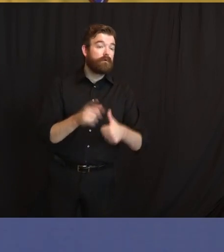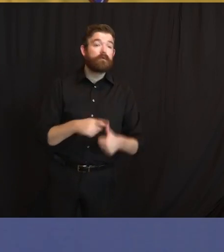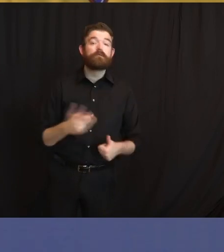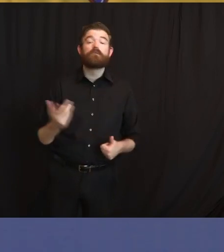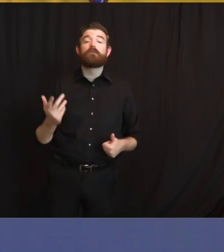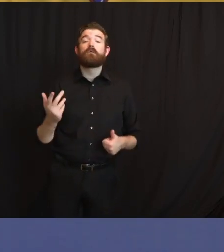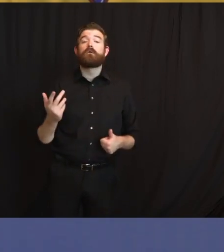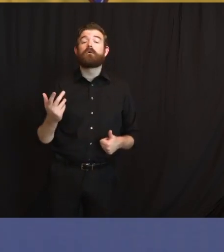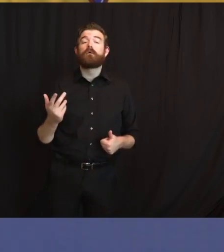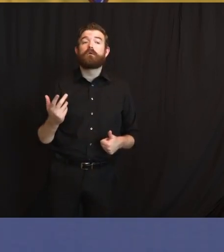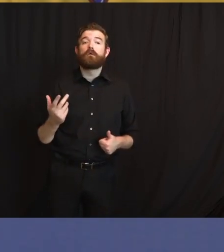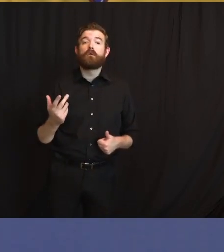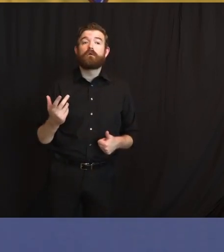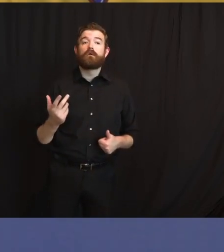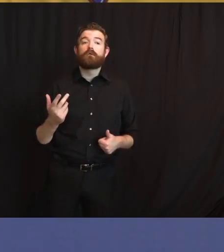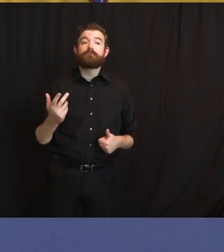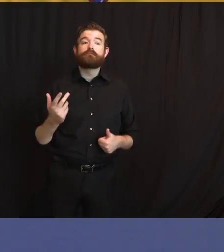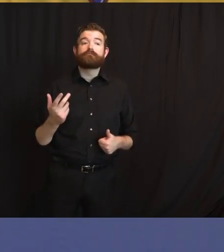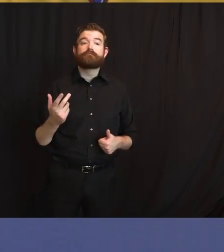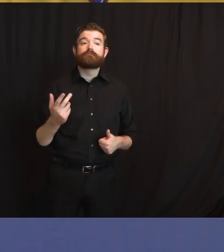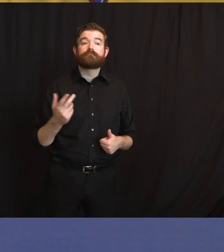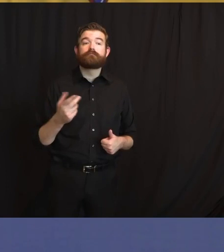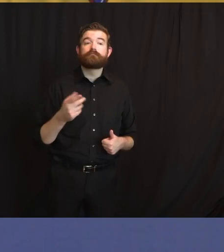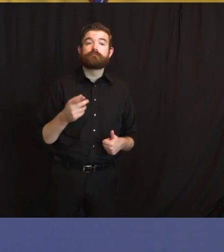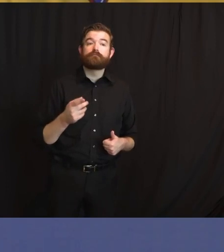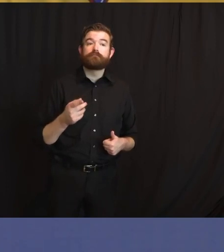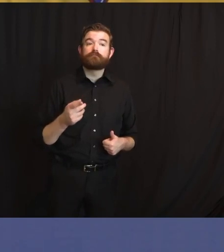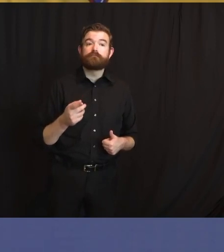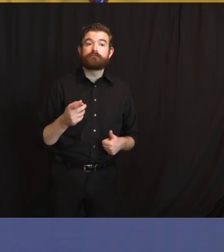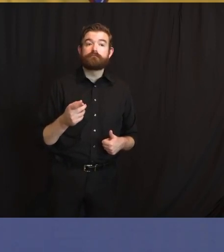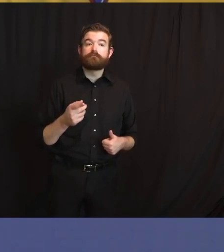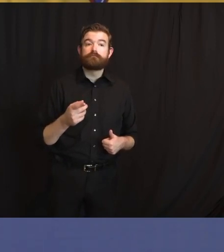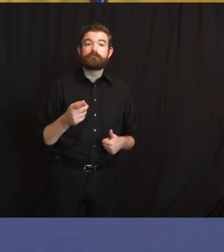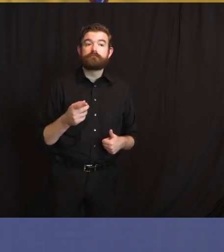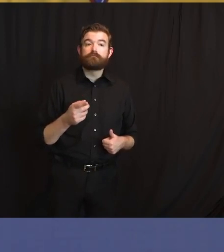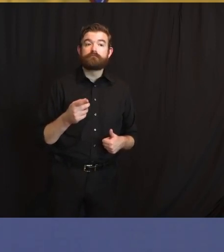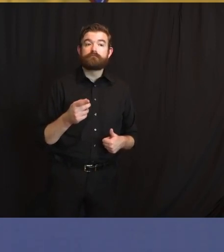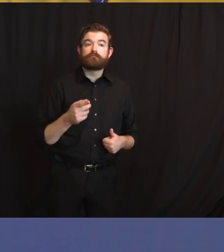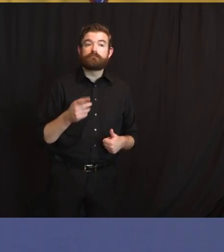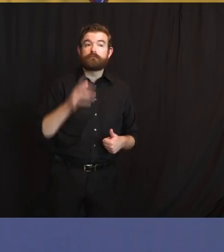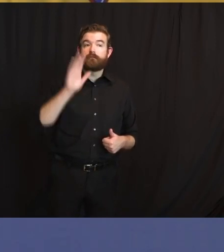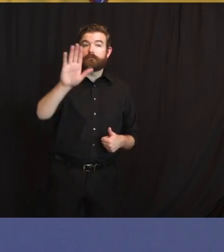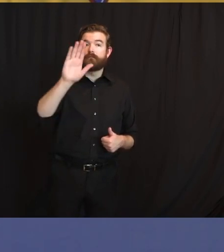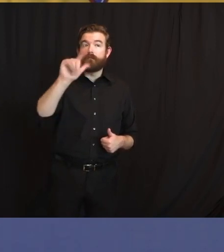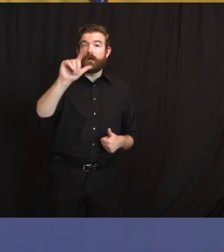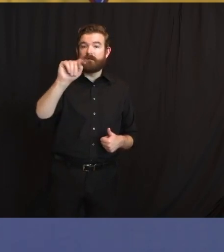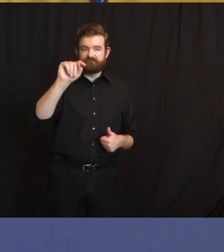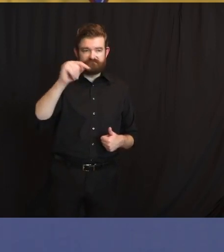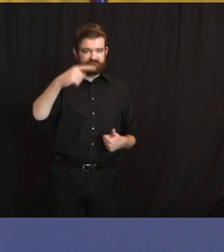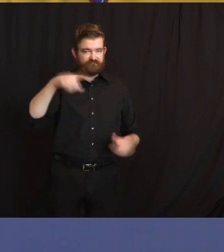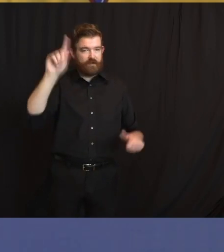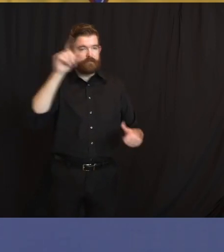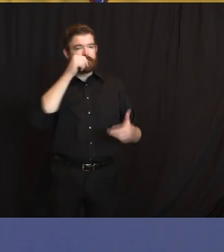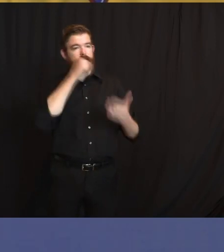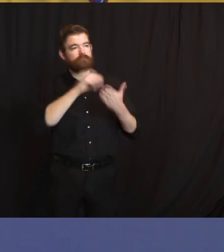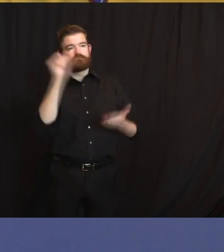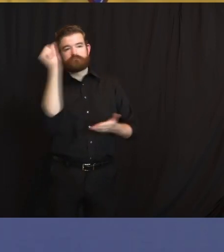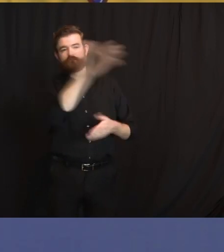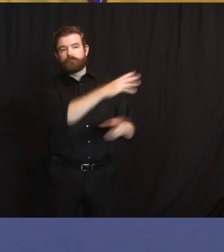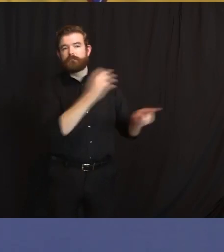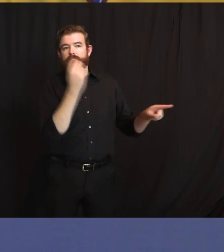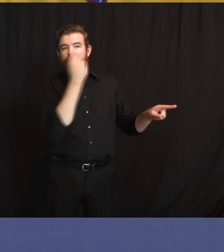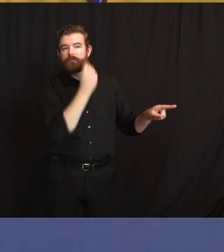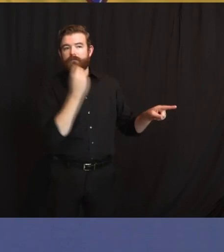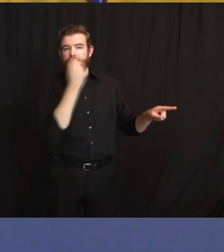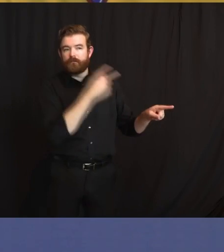reached the Monmouth County Board of Elections. But despite that, we're still getting problems with computer glitches and other delays associated